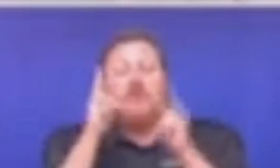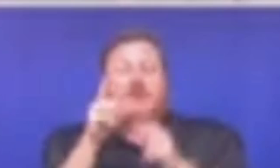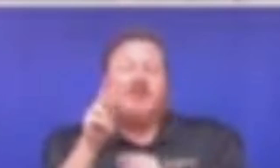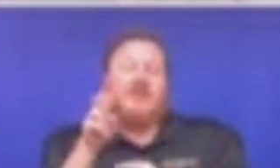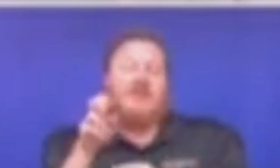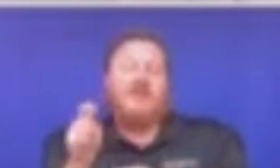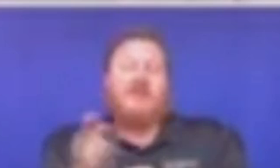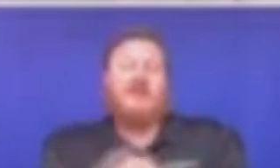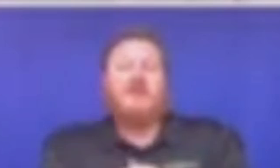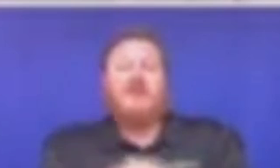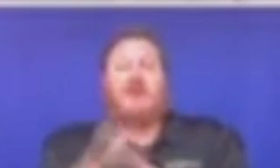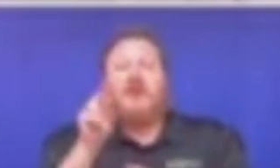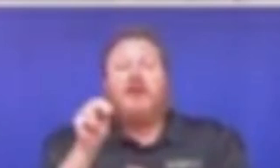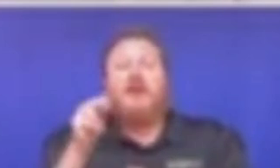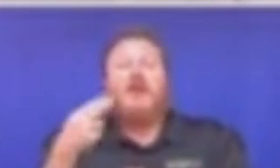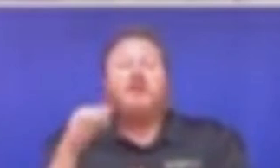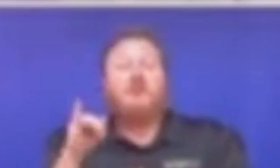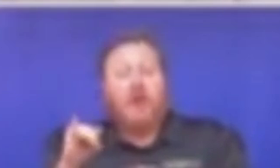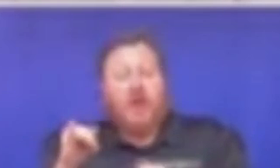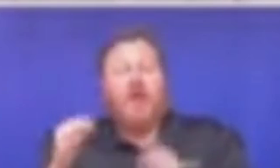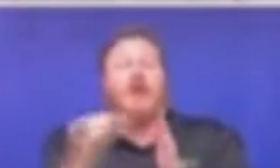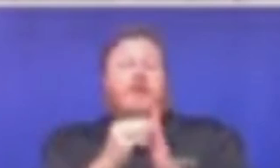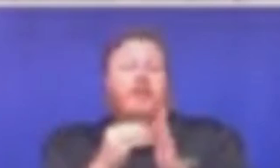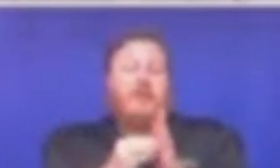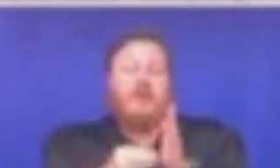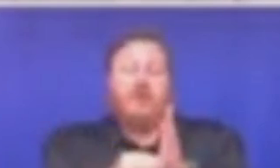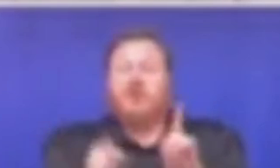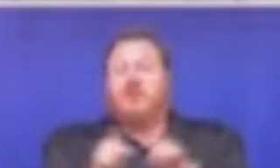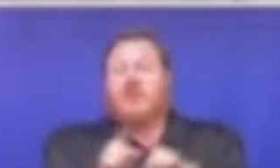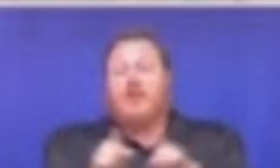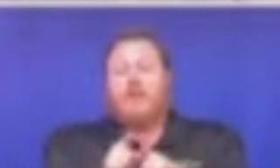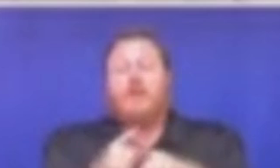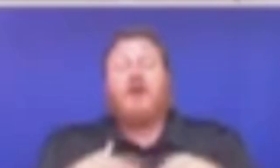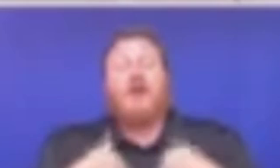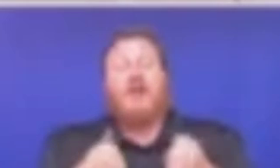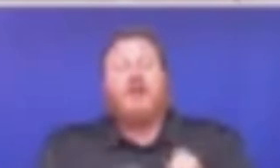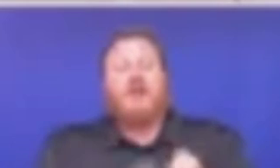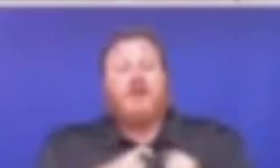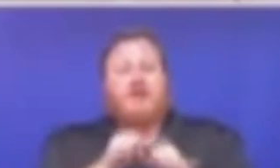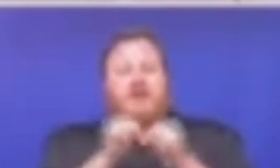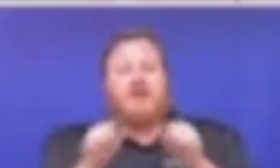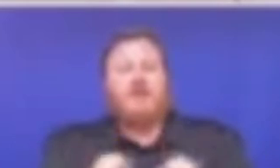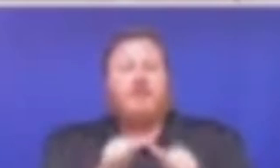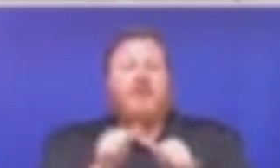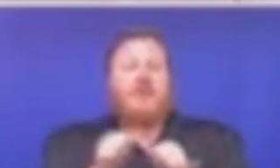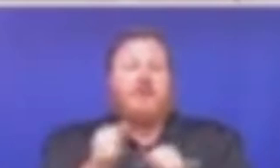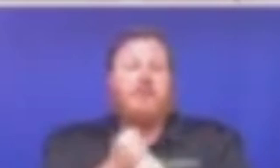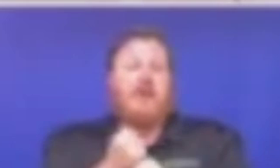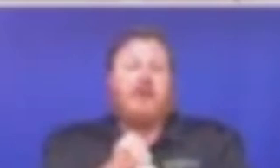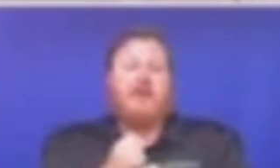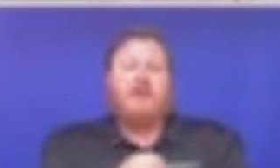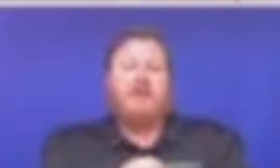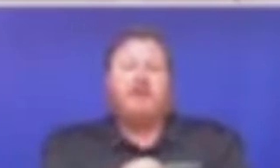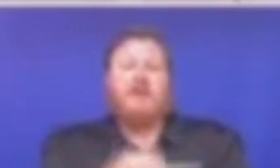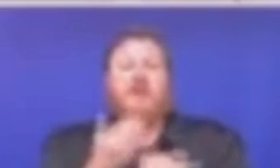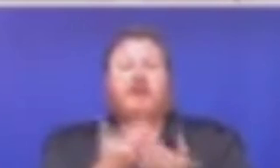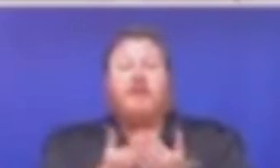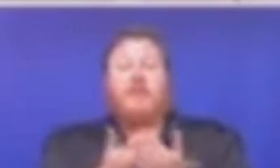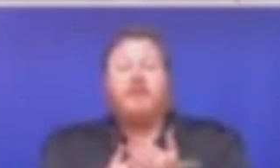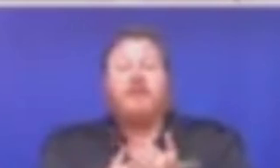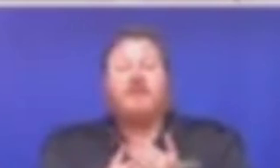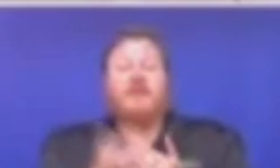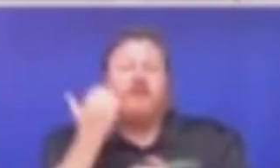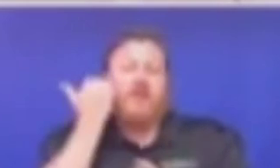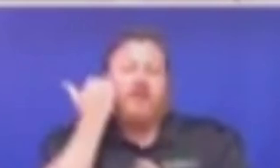of the NHI, as I said, we will strengthen our healthcare system. To improve the capability of the